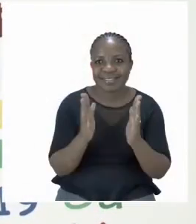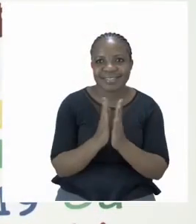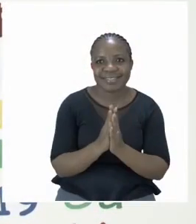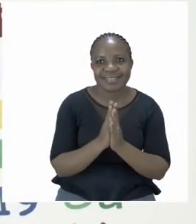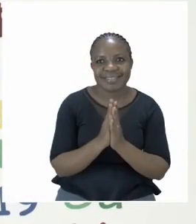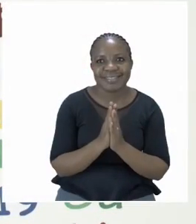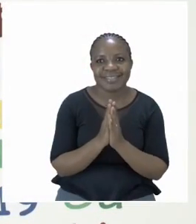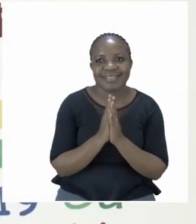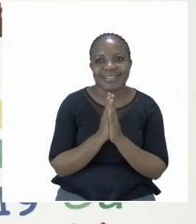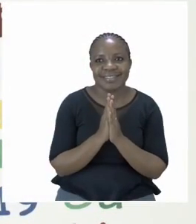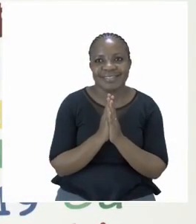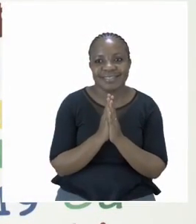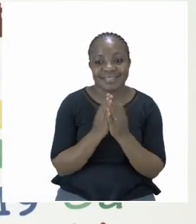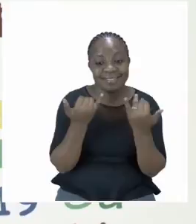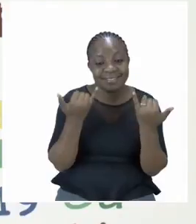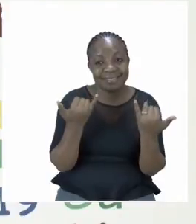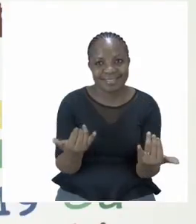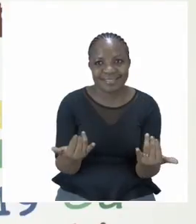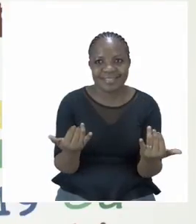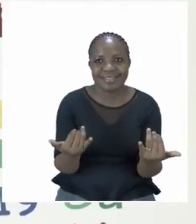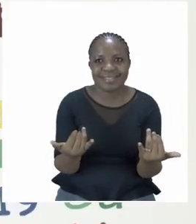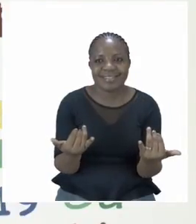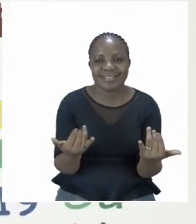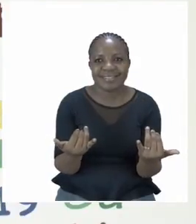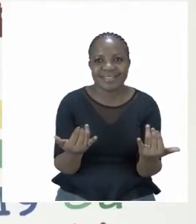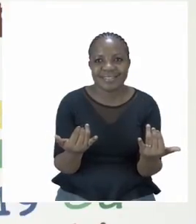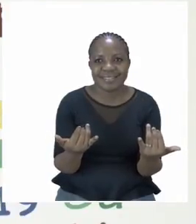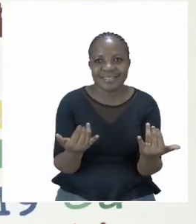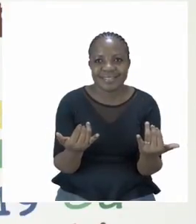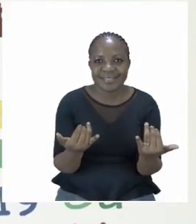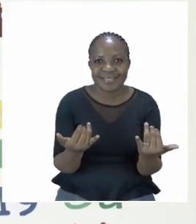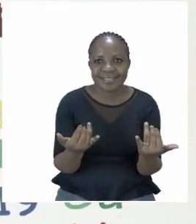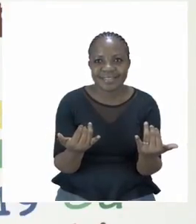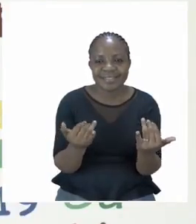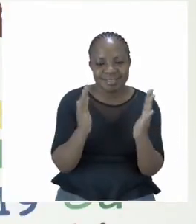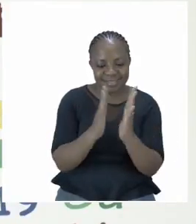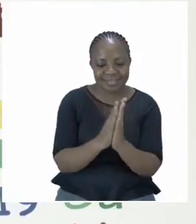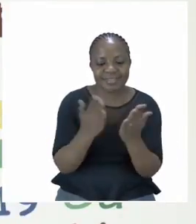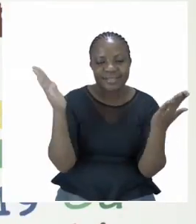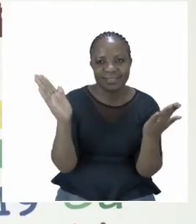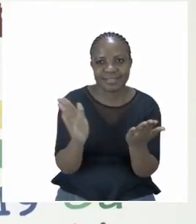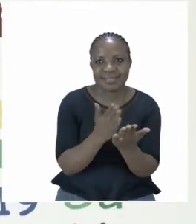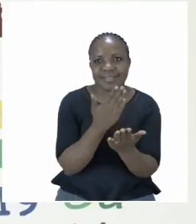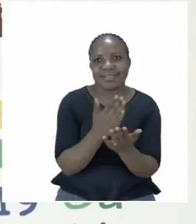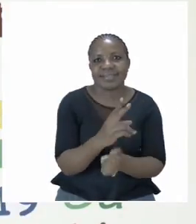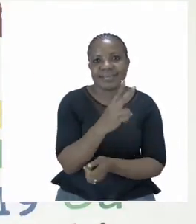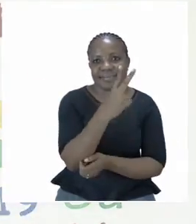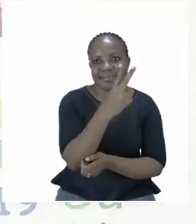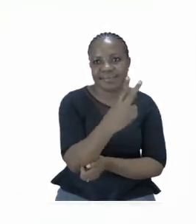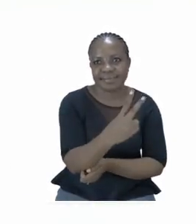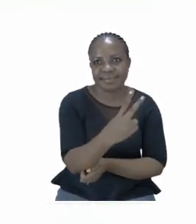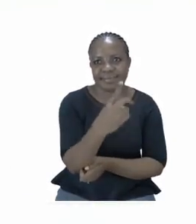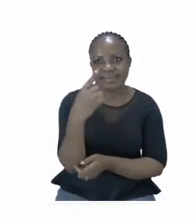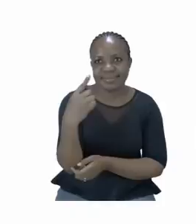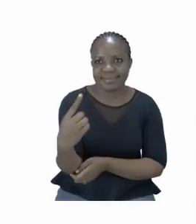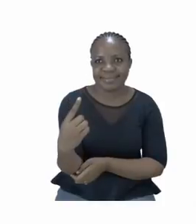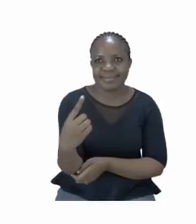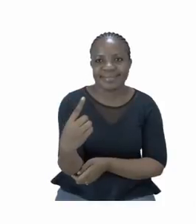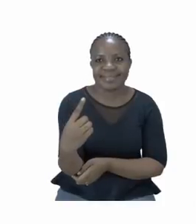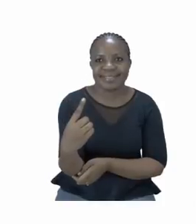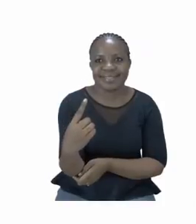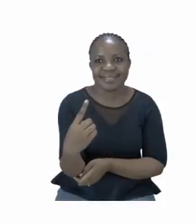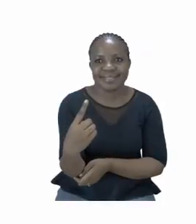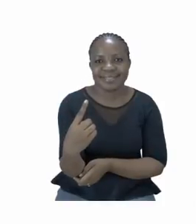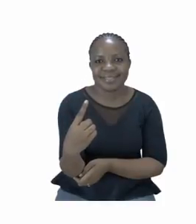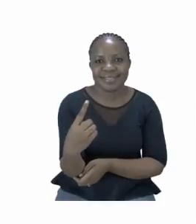Our next exercise is going to be on page 21. On